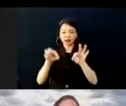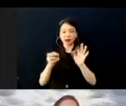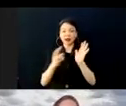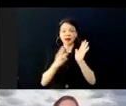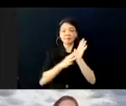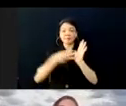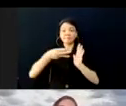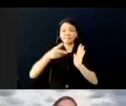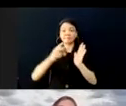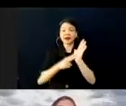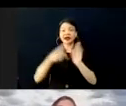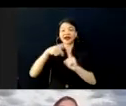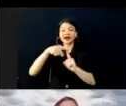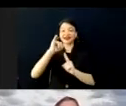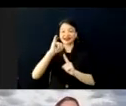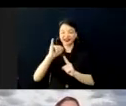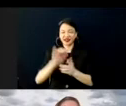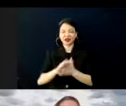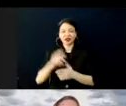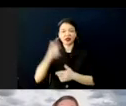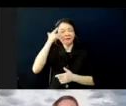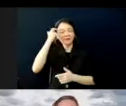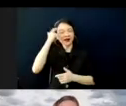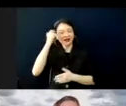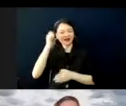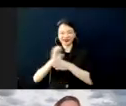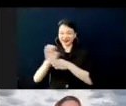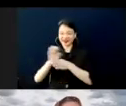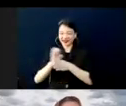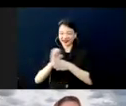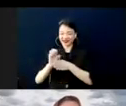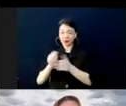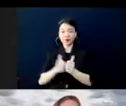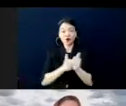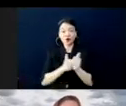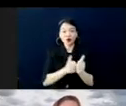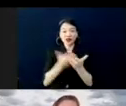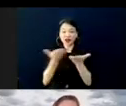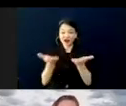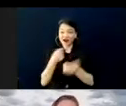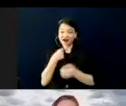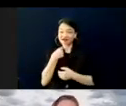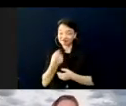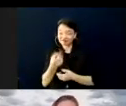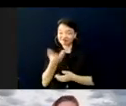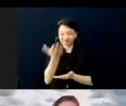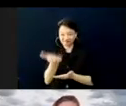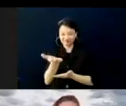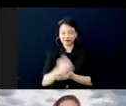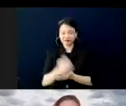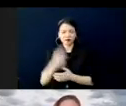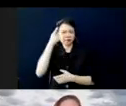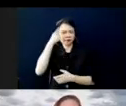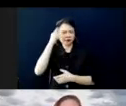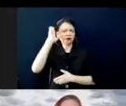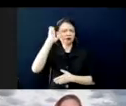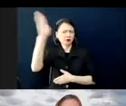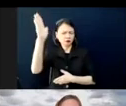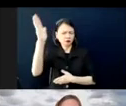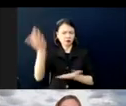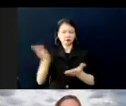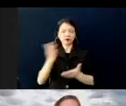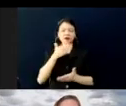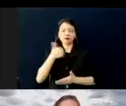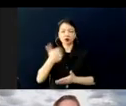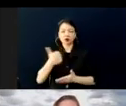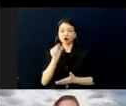you think is going to be the best predictor of bank account ownership, so highest variable importance. So I think if you